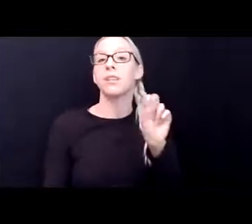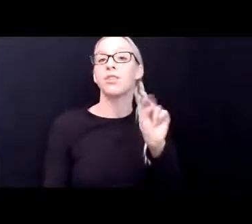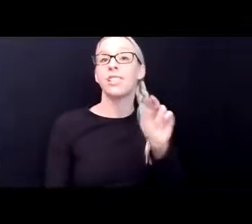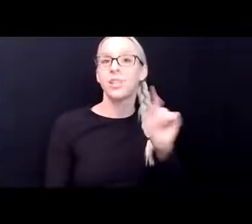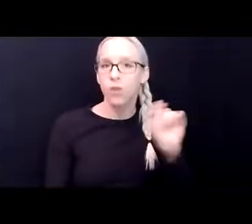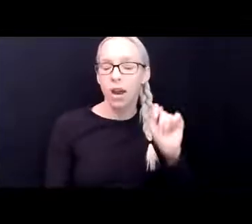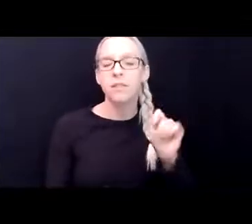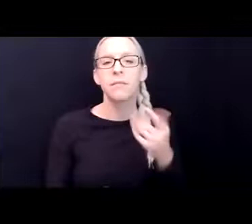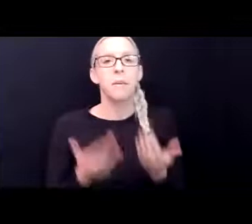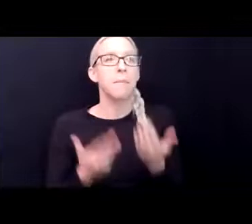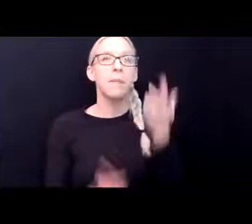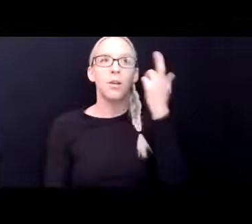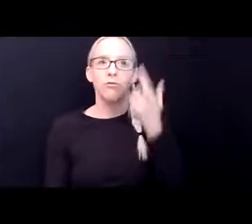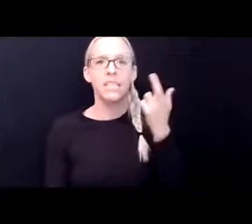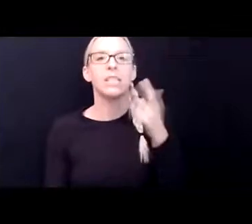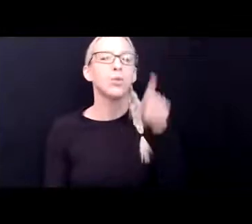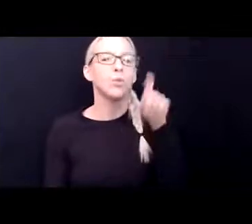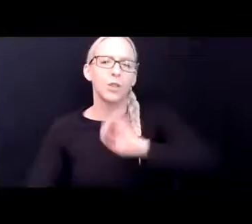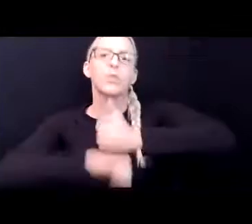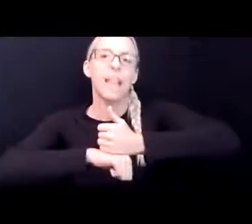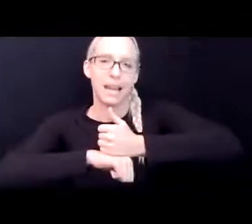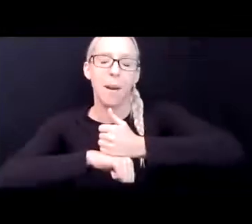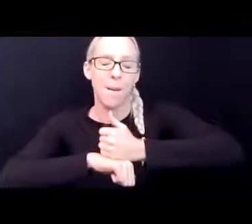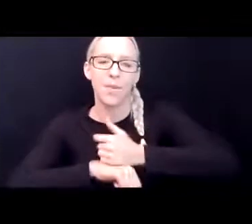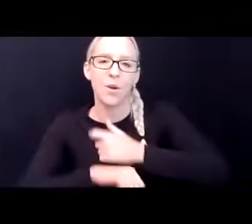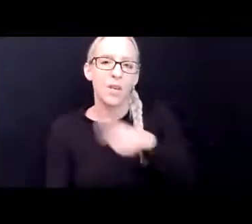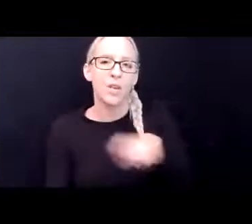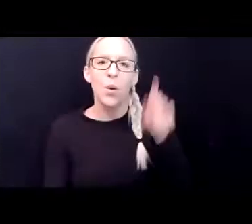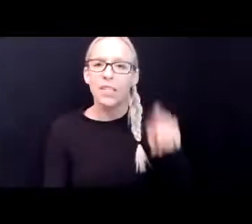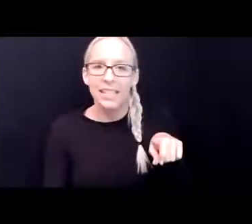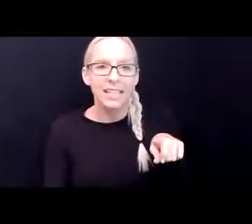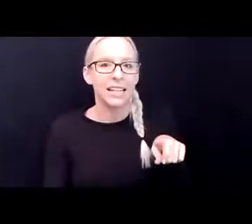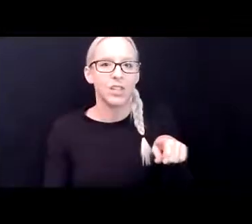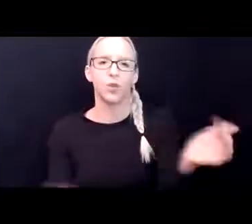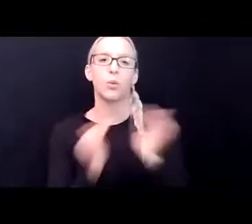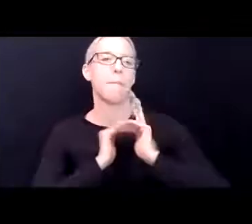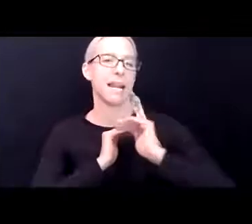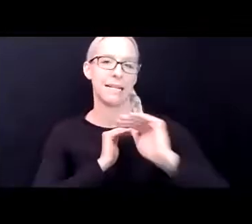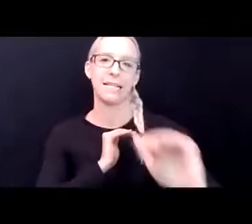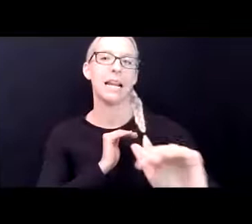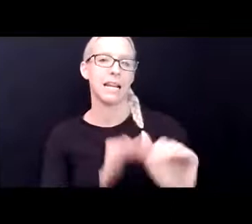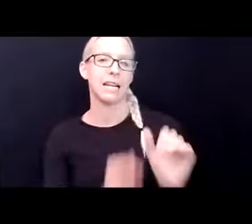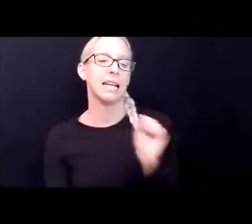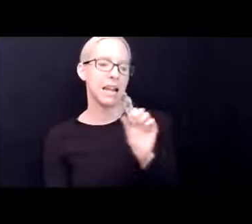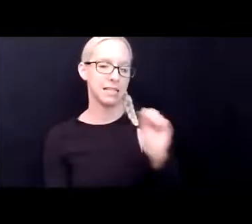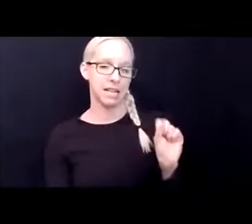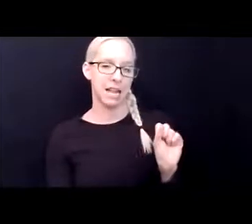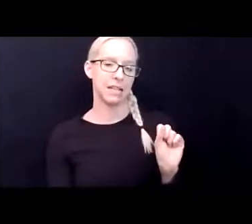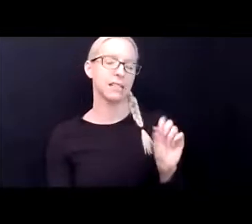have the special needs trust anyway, but we don't need it just to maintain an SSDI